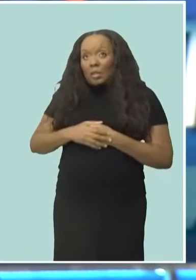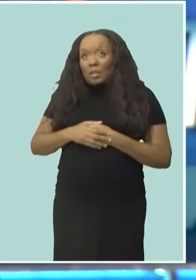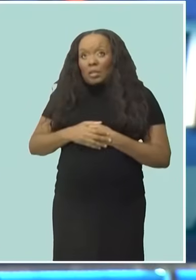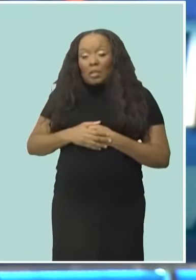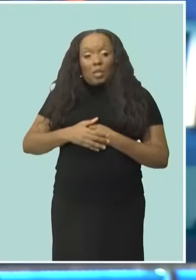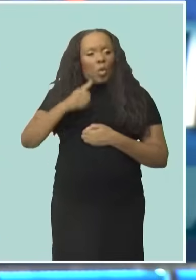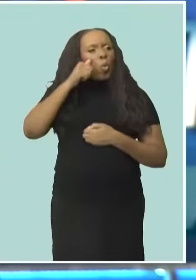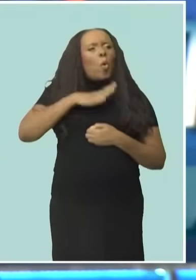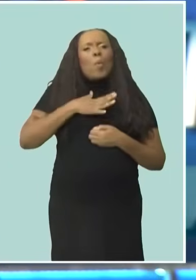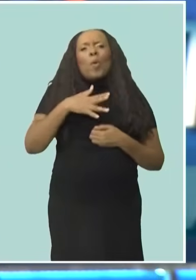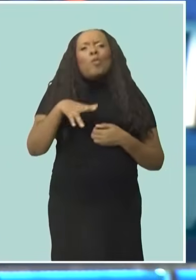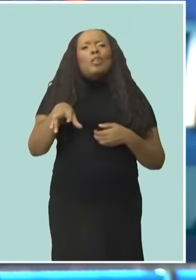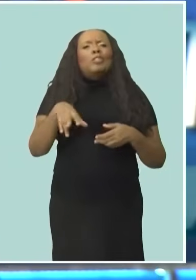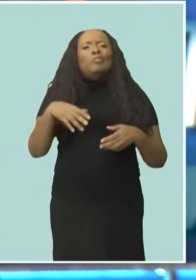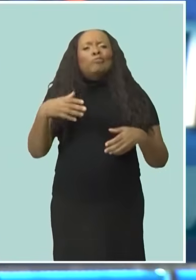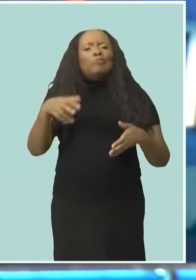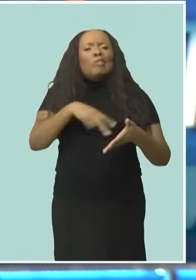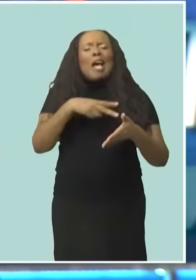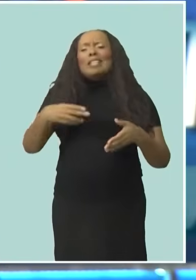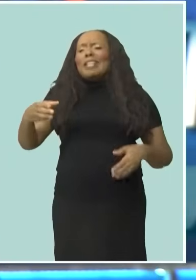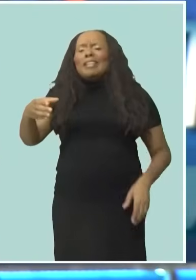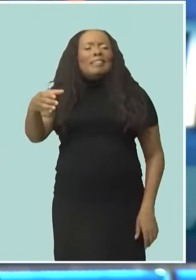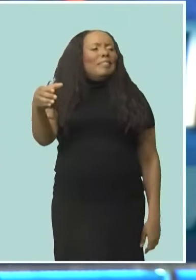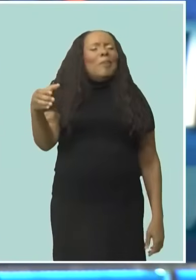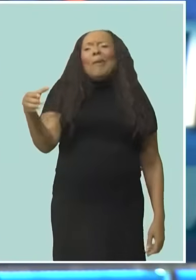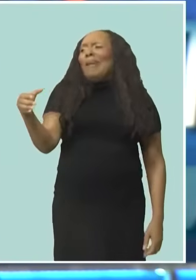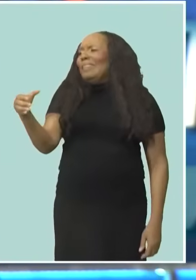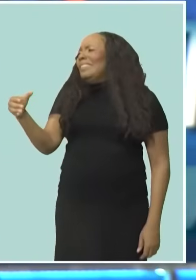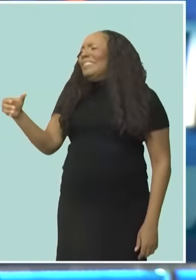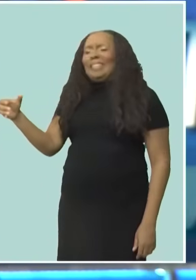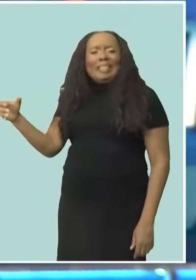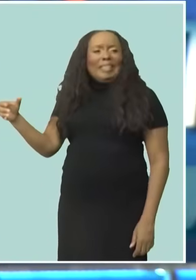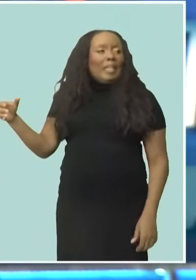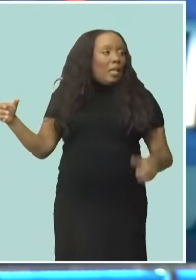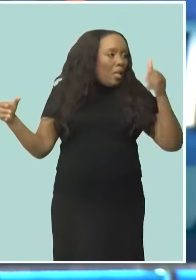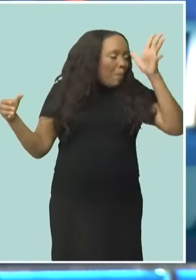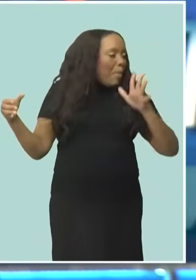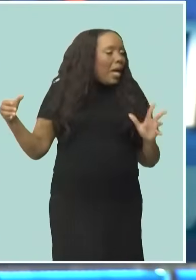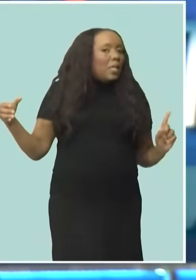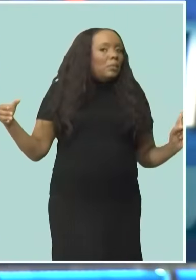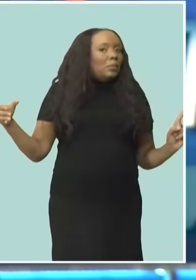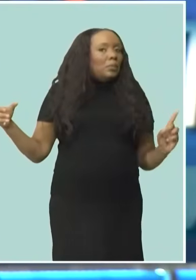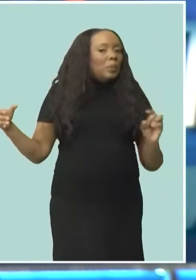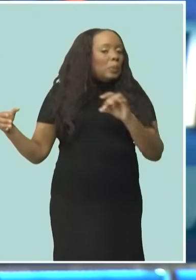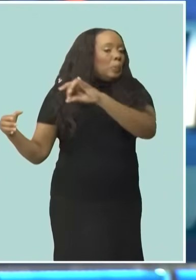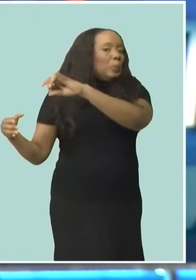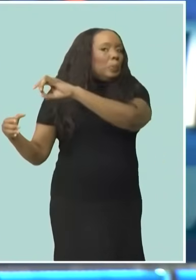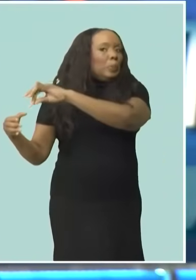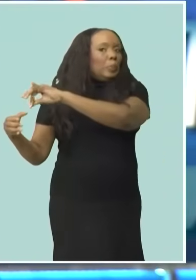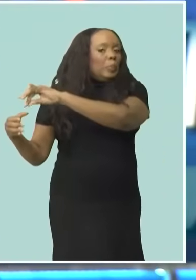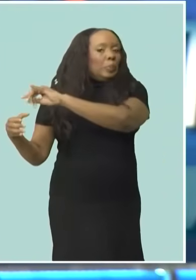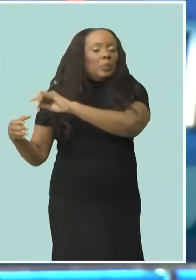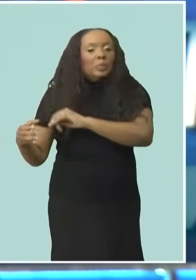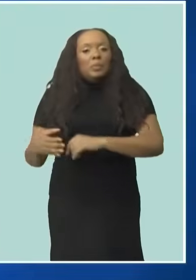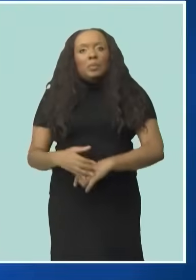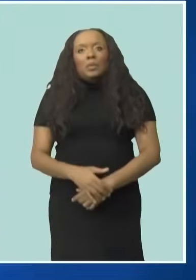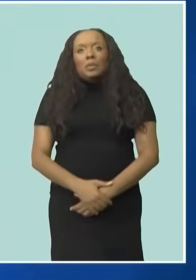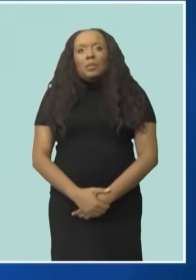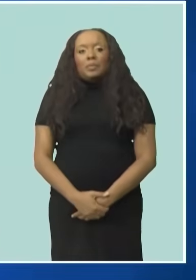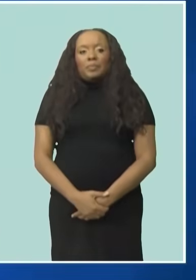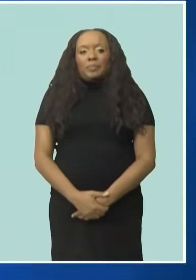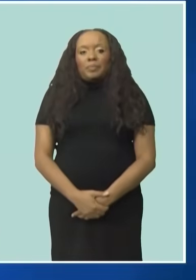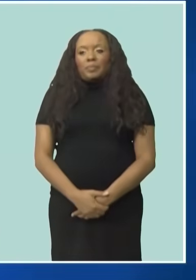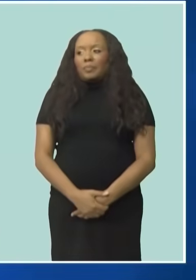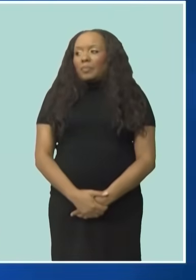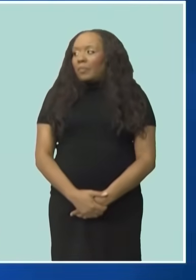and never accept drinks from strangers. NOW President Melissa Savory Gittins offered this advice. You're asking her what